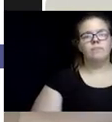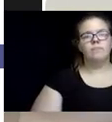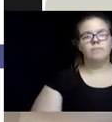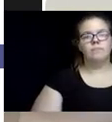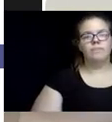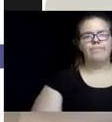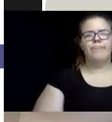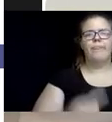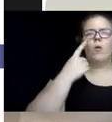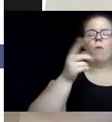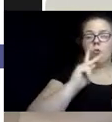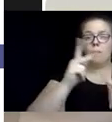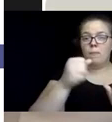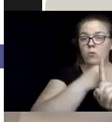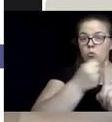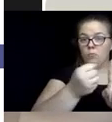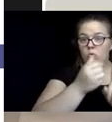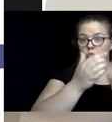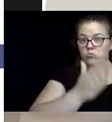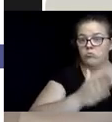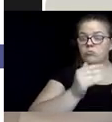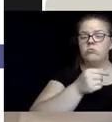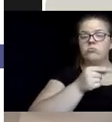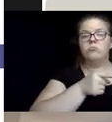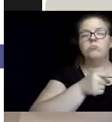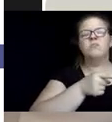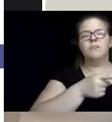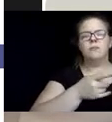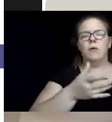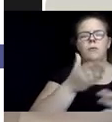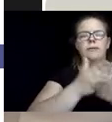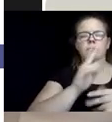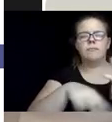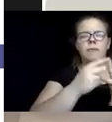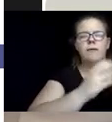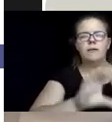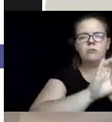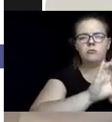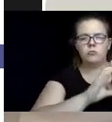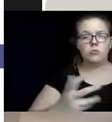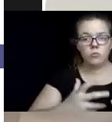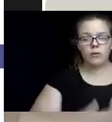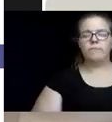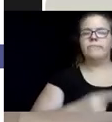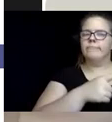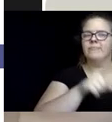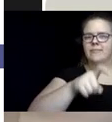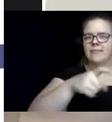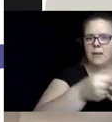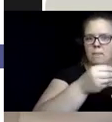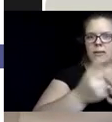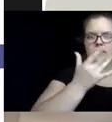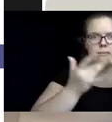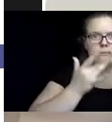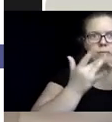And for those who abuse, what tend to be some characteristics there? Well, there tends to be a need for money, whether or not